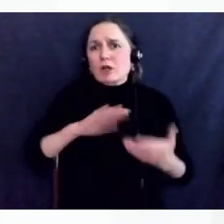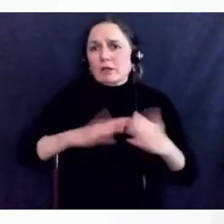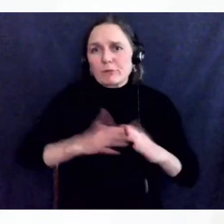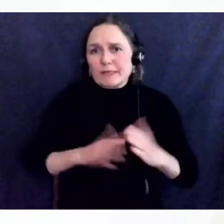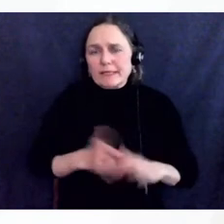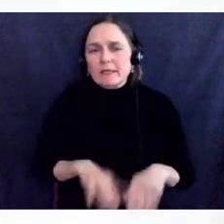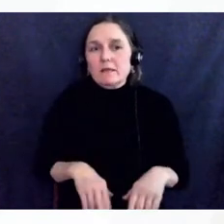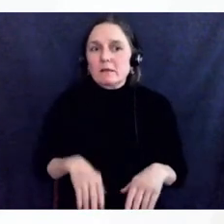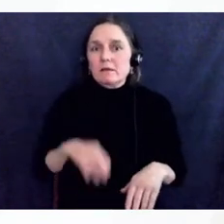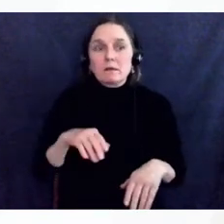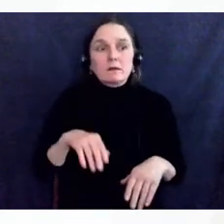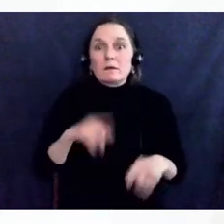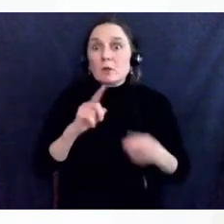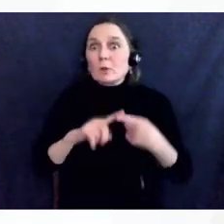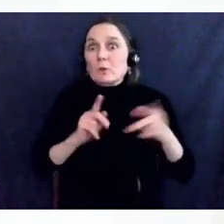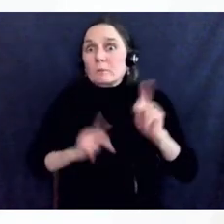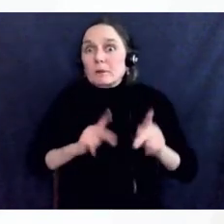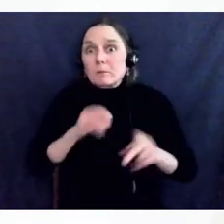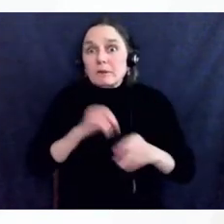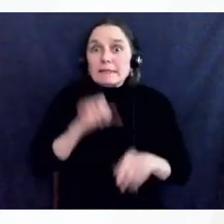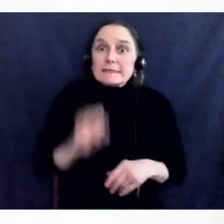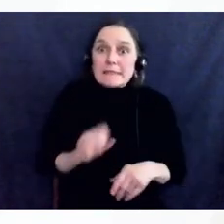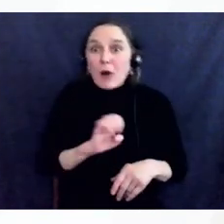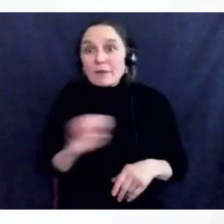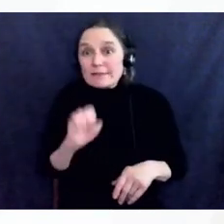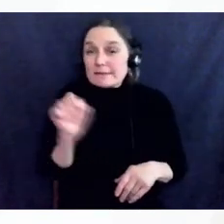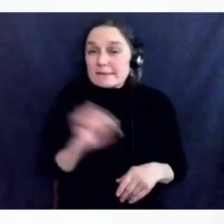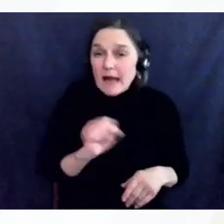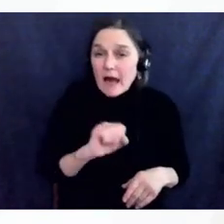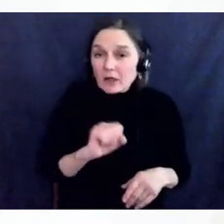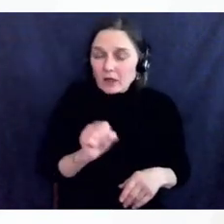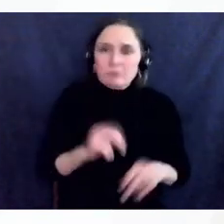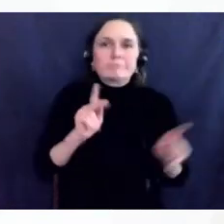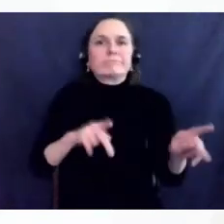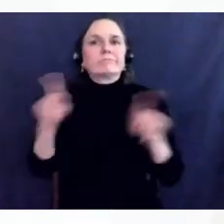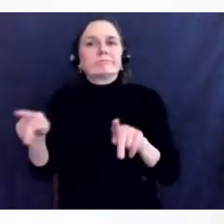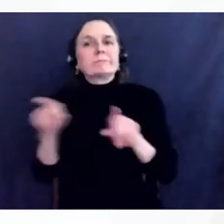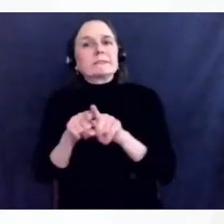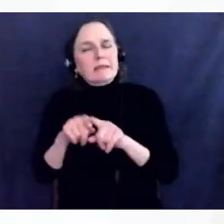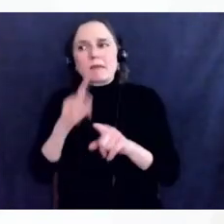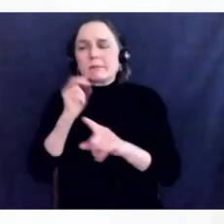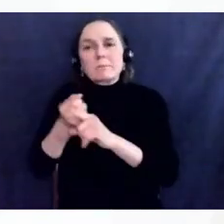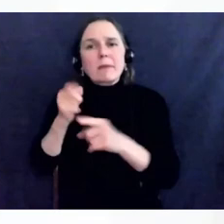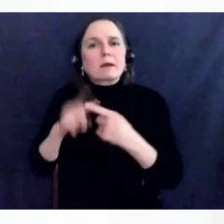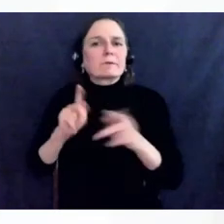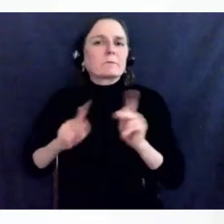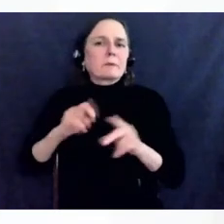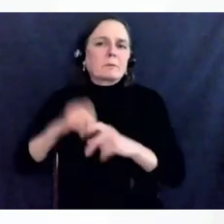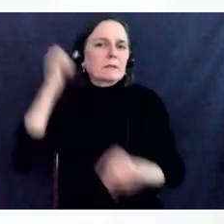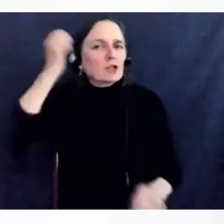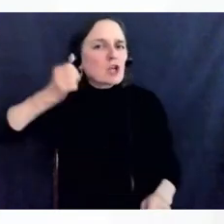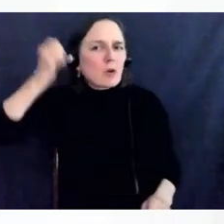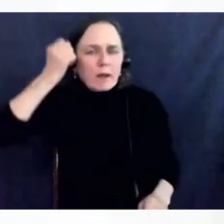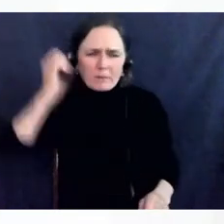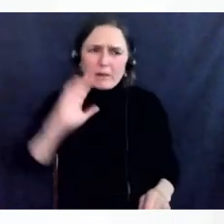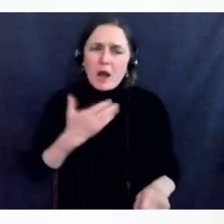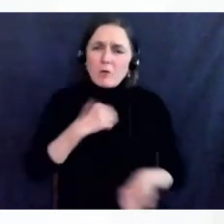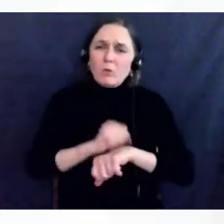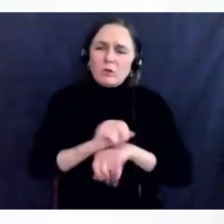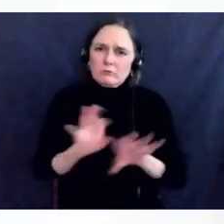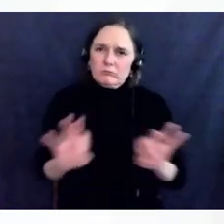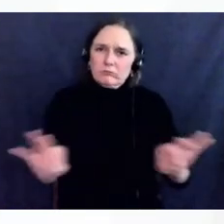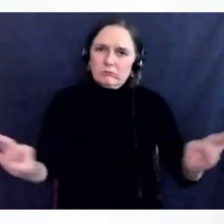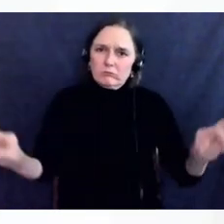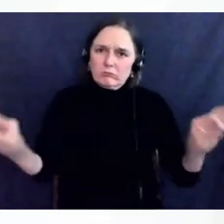much as it does in Europe. The Foster School is working to revive the economy by helping small businesses in Washington